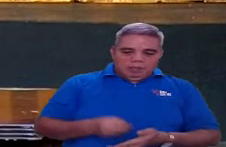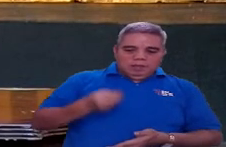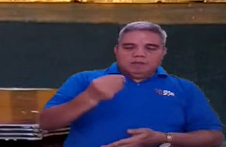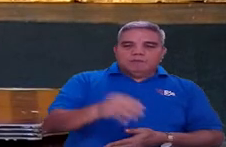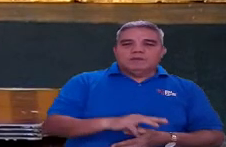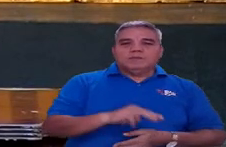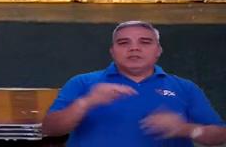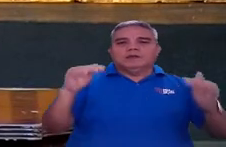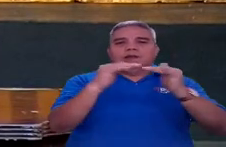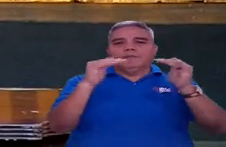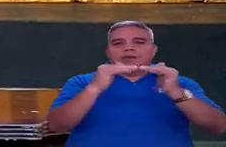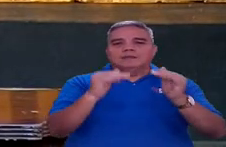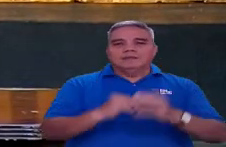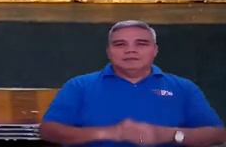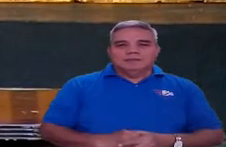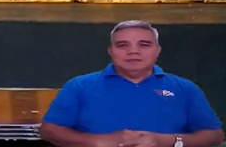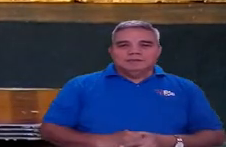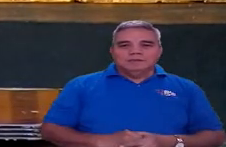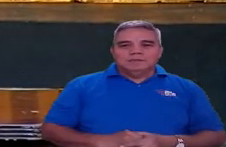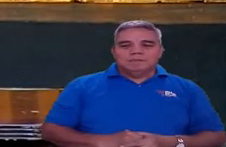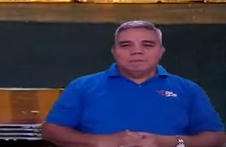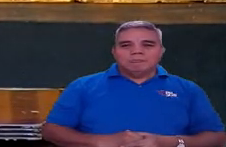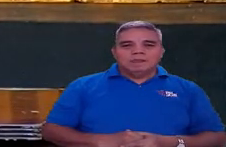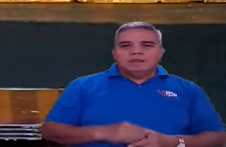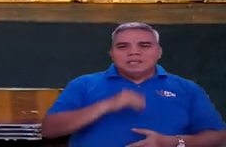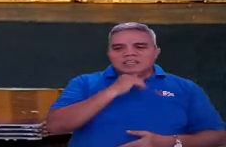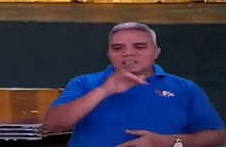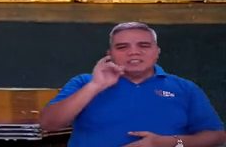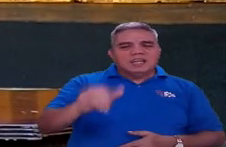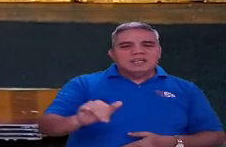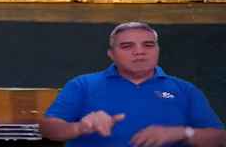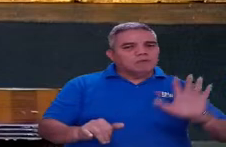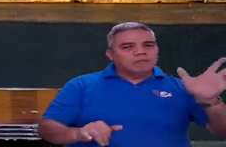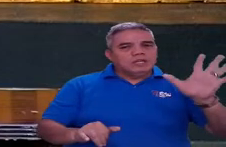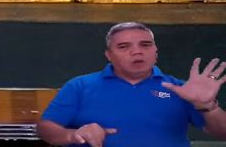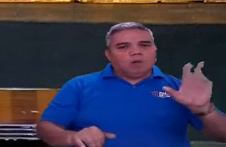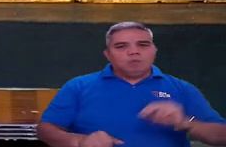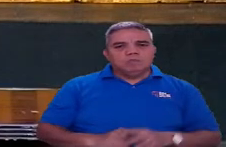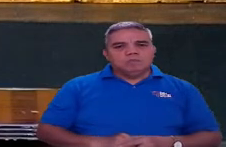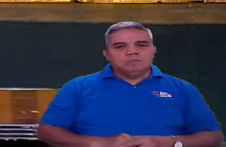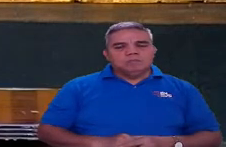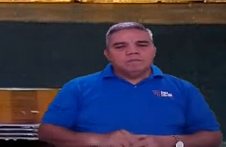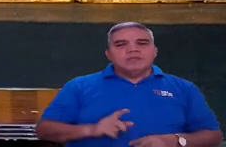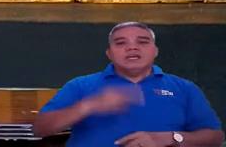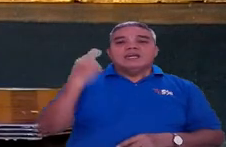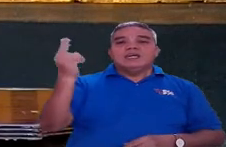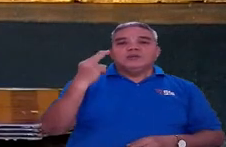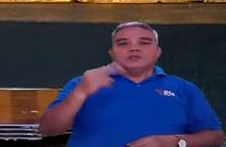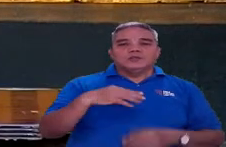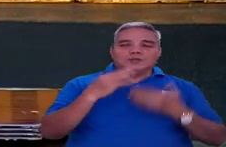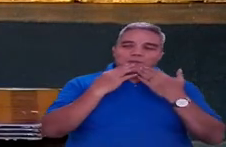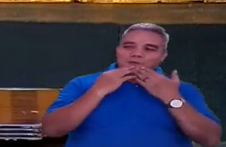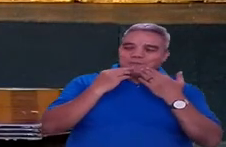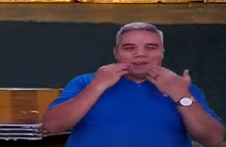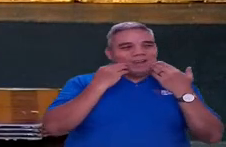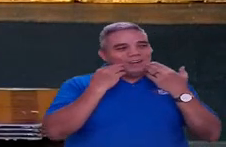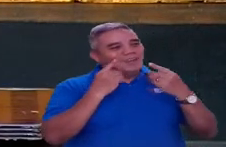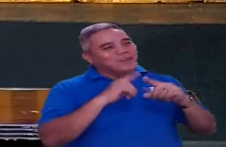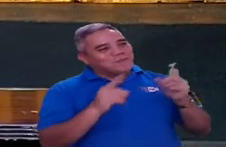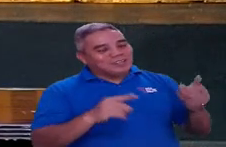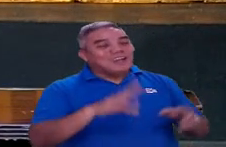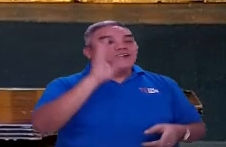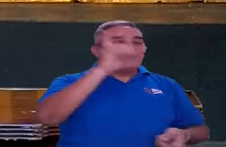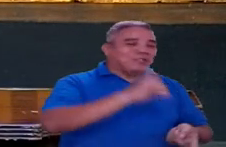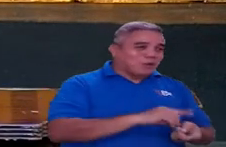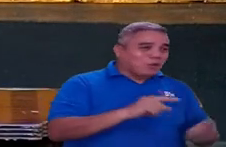conference. It did not stay there, 50. I You know, I used to smile. Sabi ni